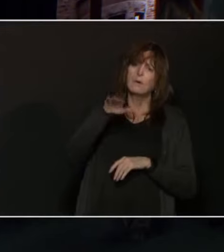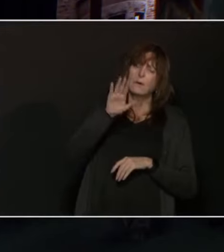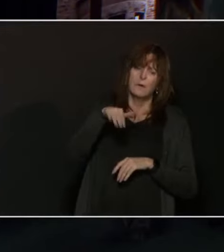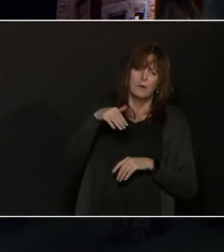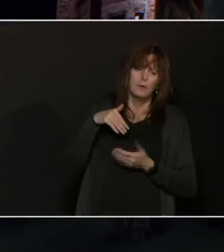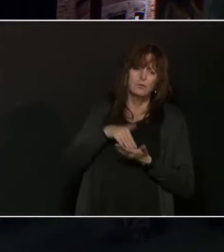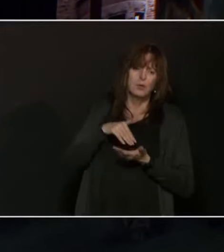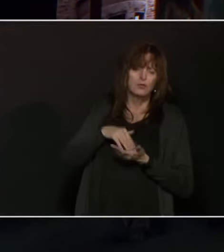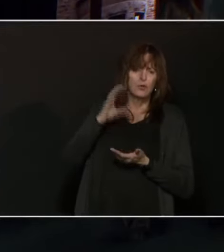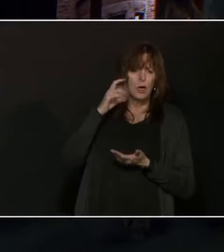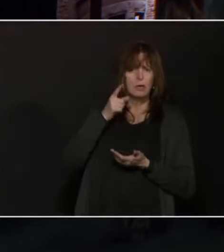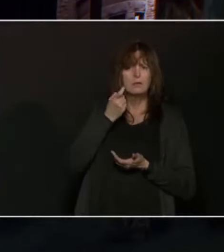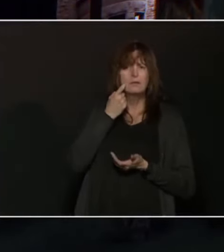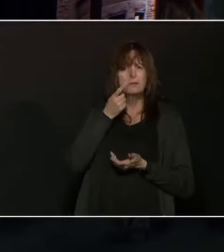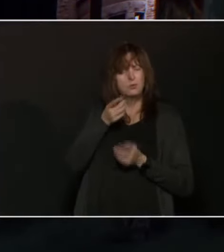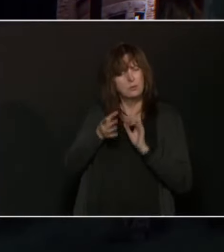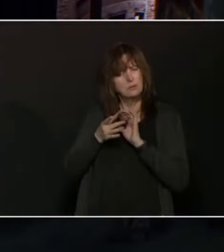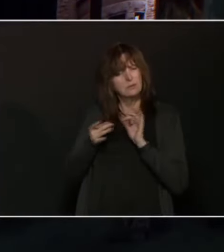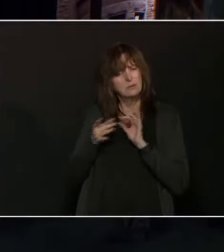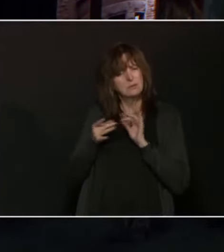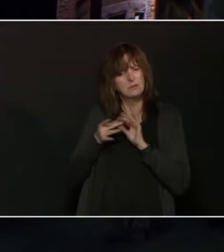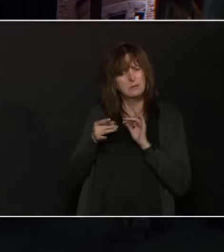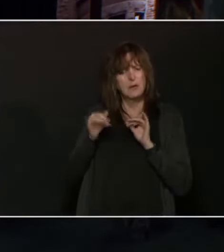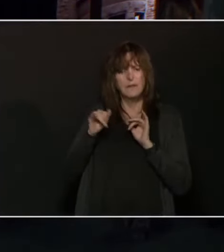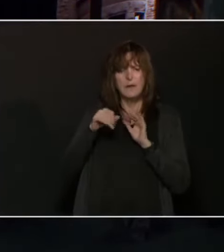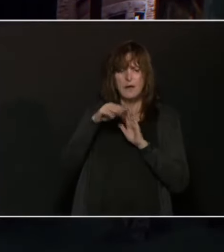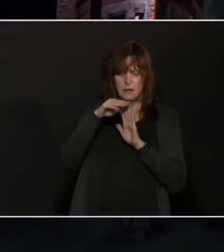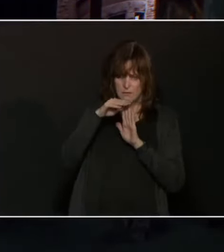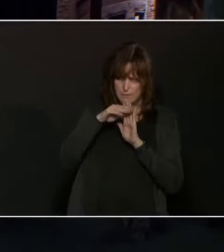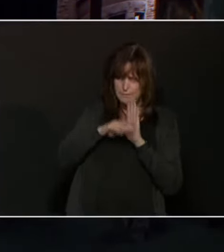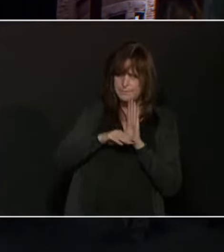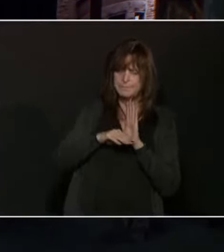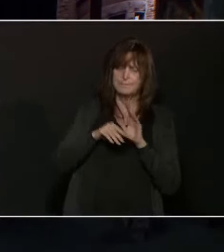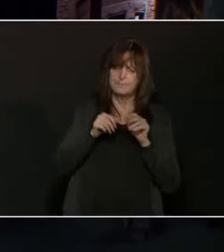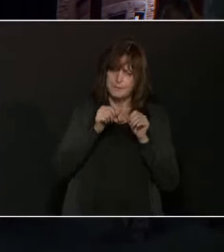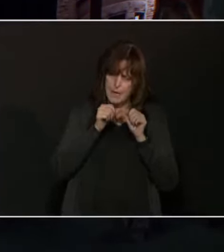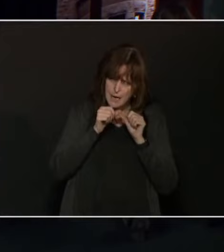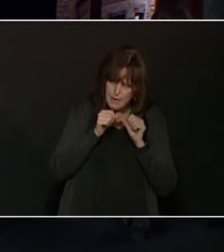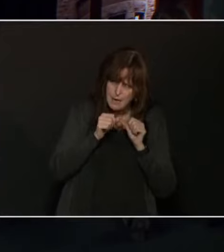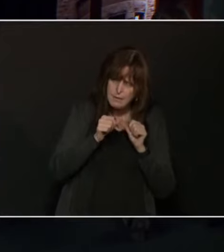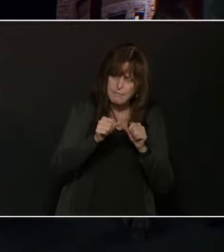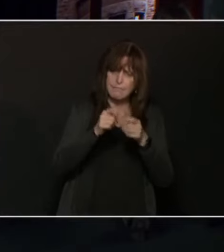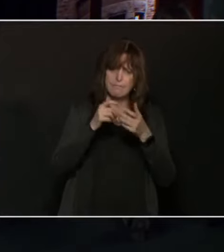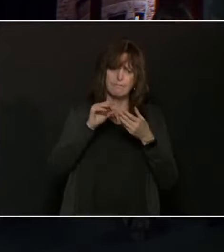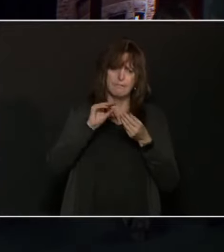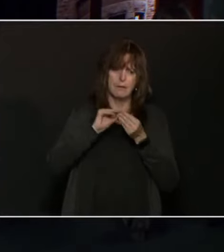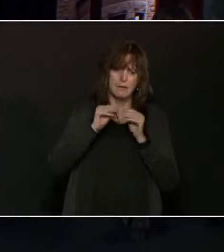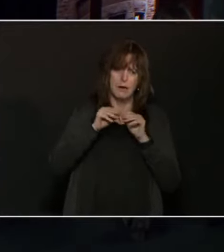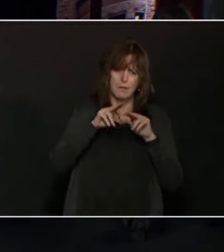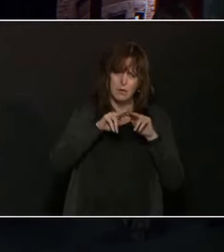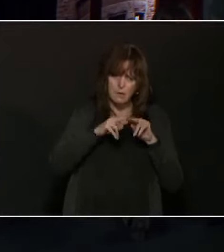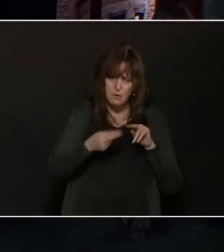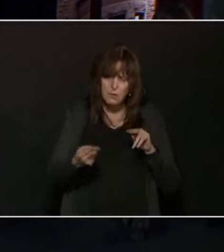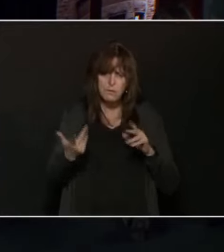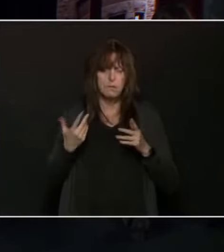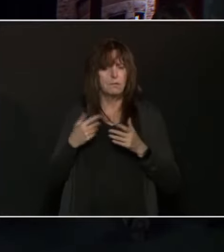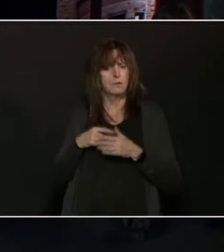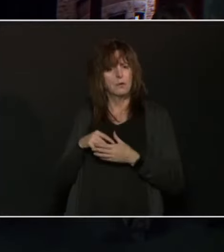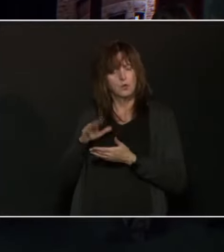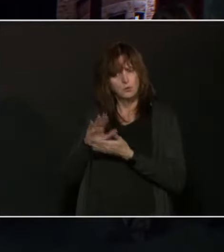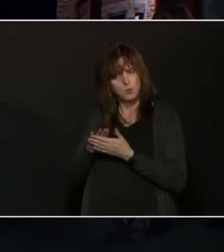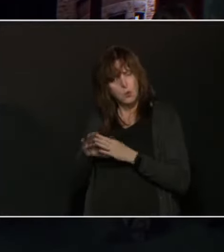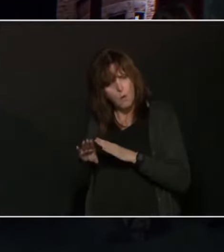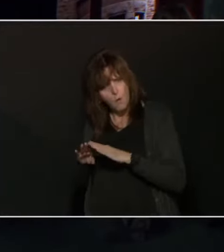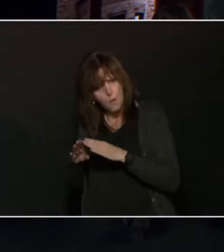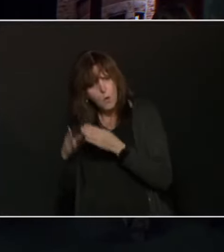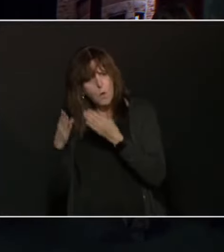health interventions to support the continued reductions in cases, even with a return to school. So everyone wants to